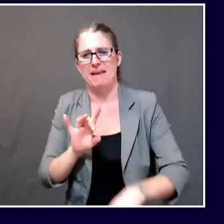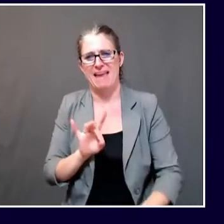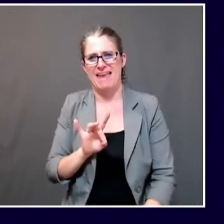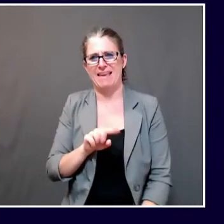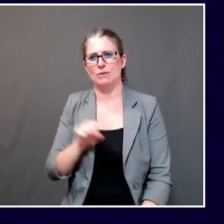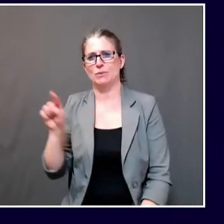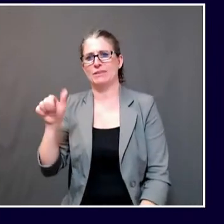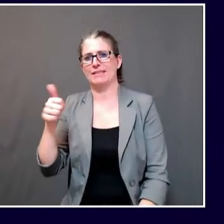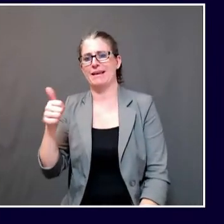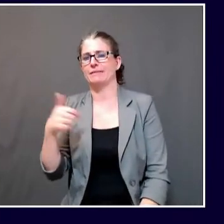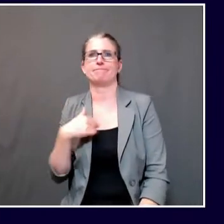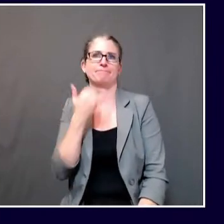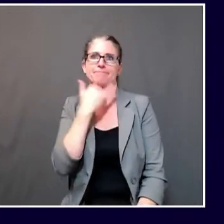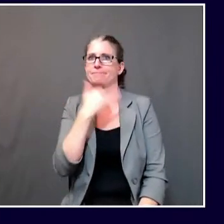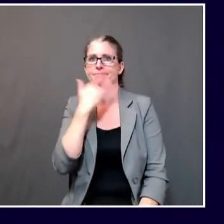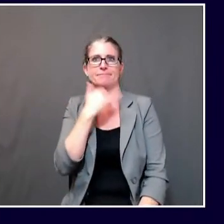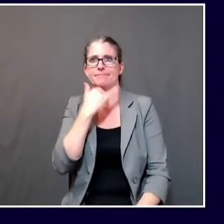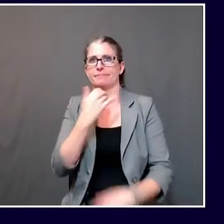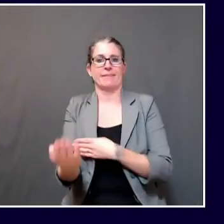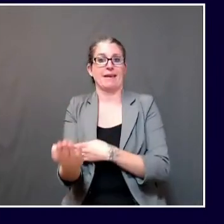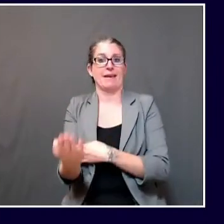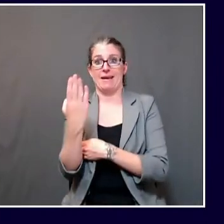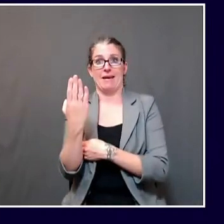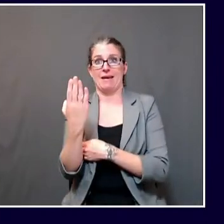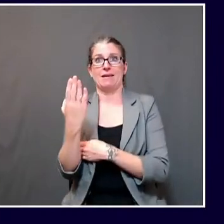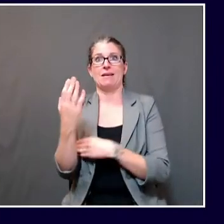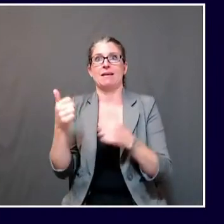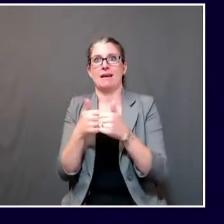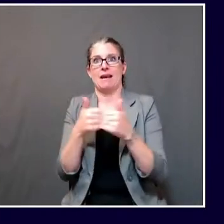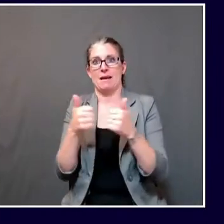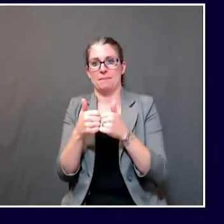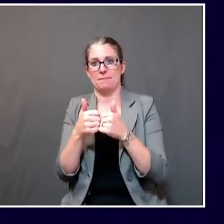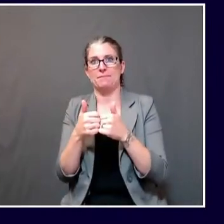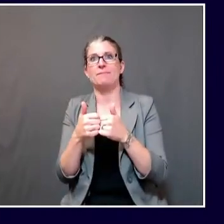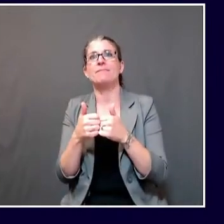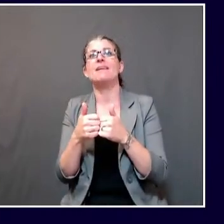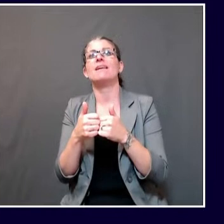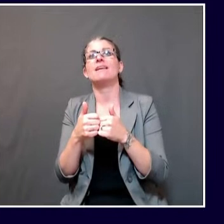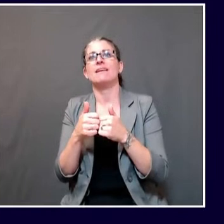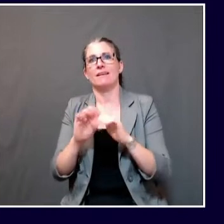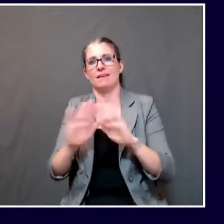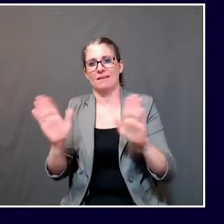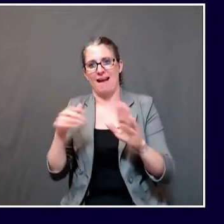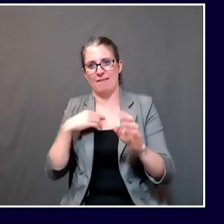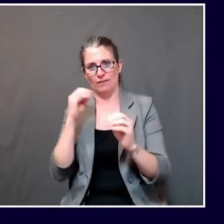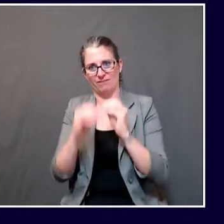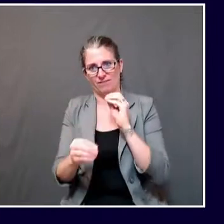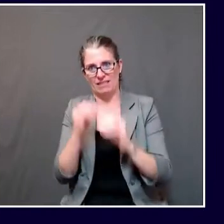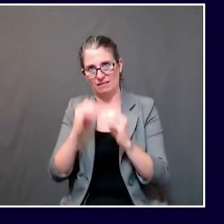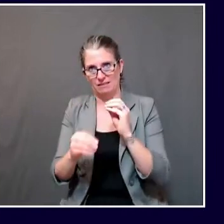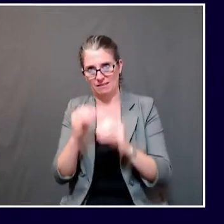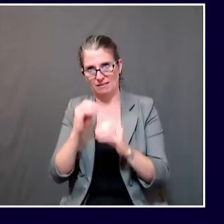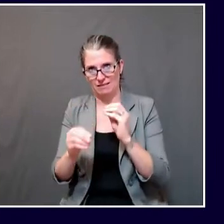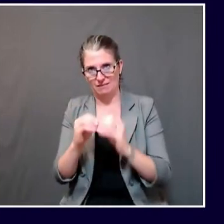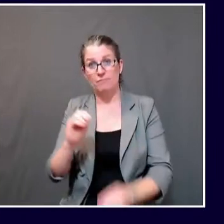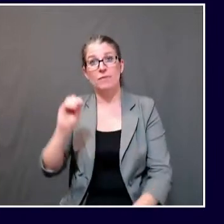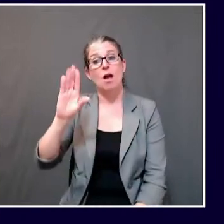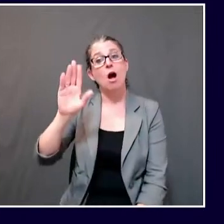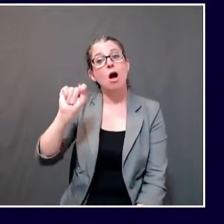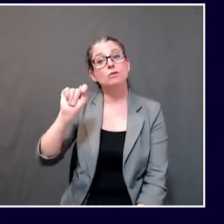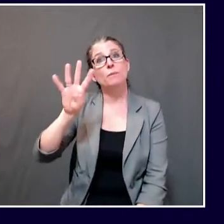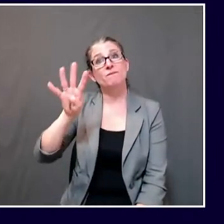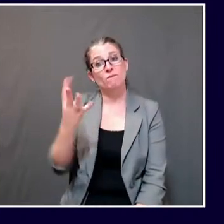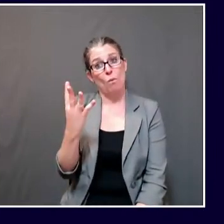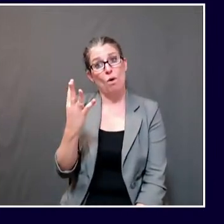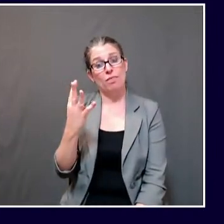I said was that it was an AM a game. So I'm going to read the correct time frame now. On October 4th at the North